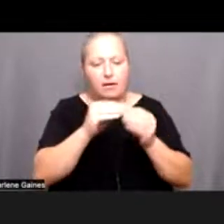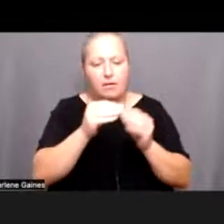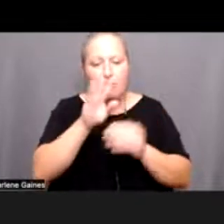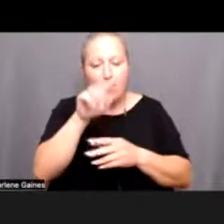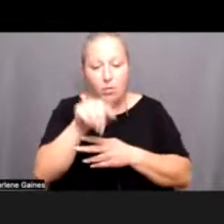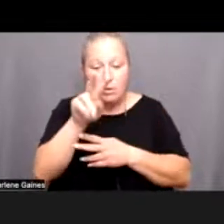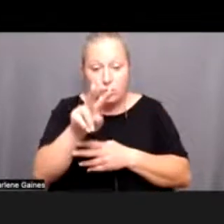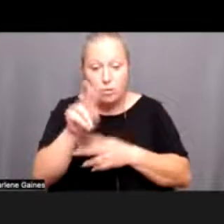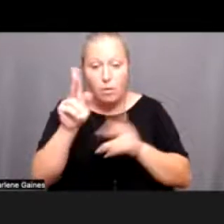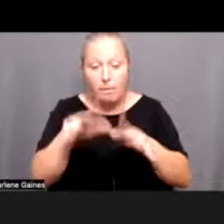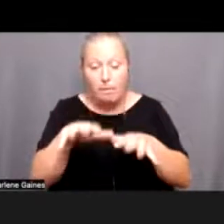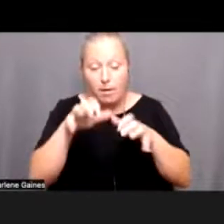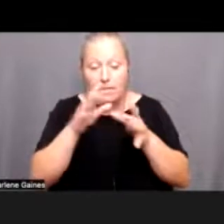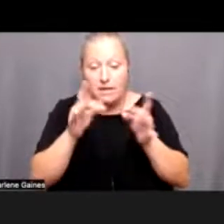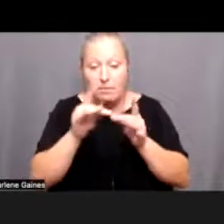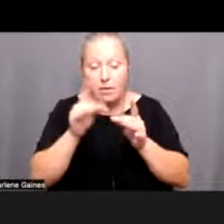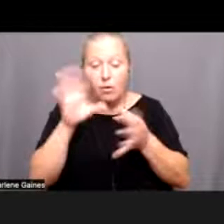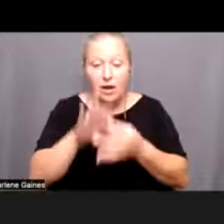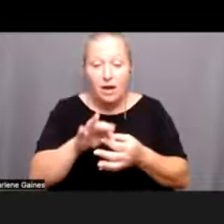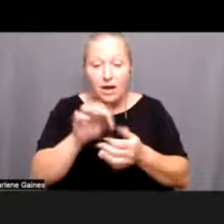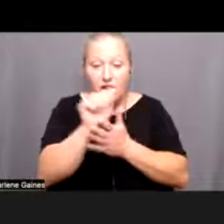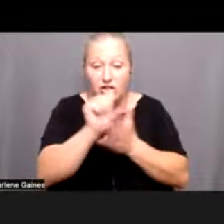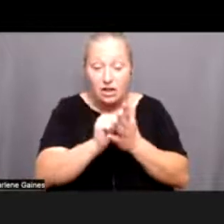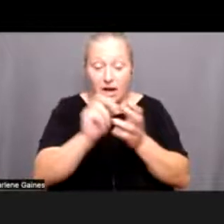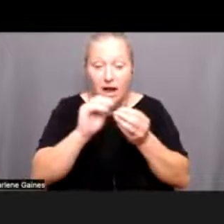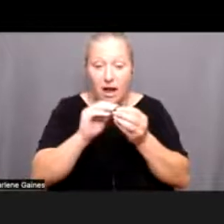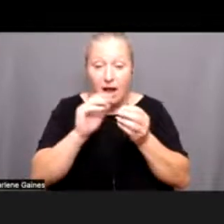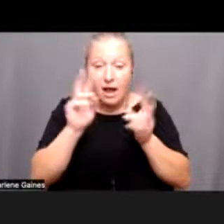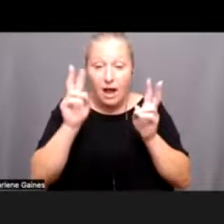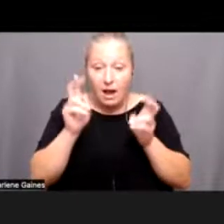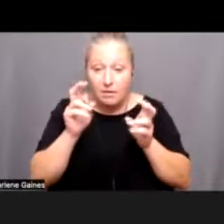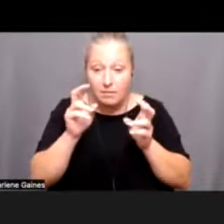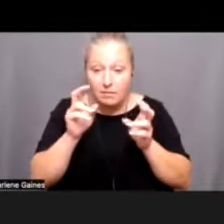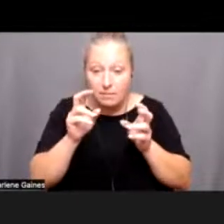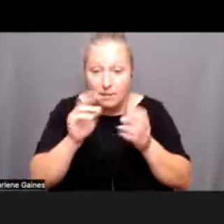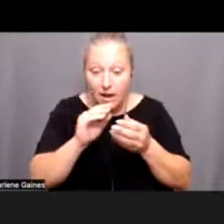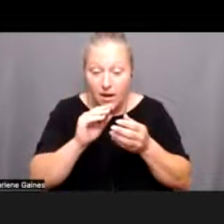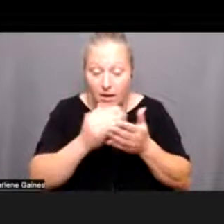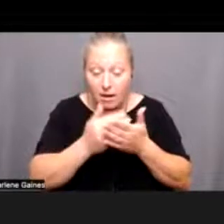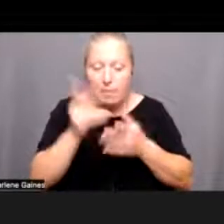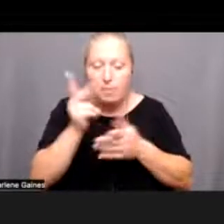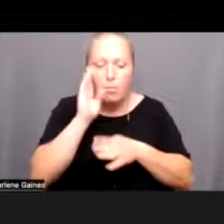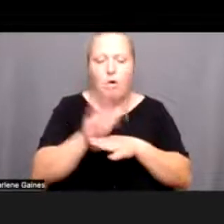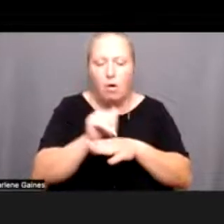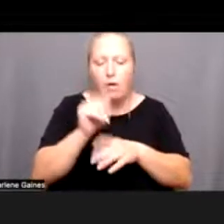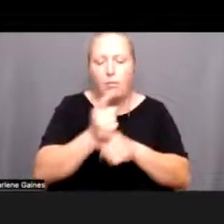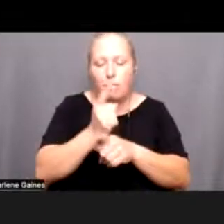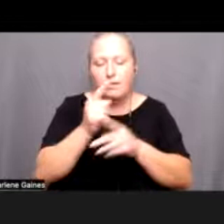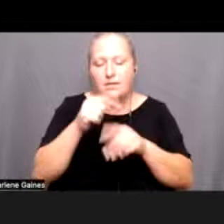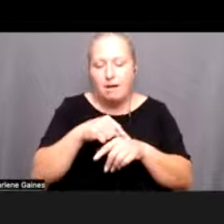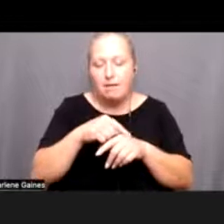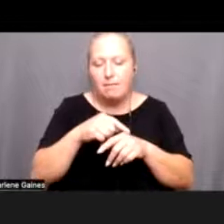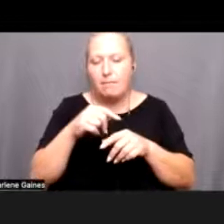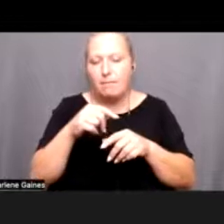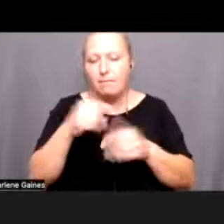is public statements related to agenda items. Persons will be called upon at the appropriate time. So we